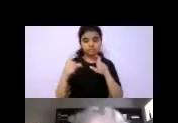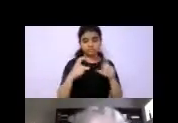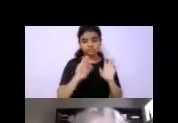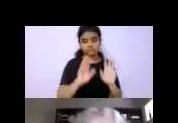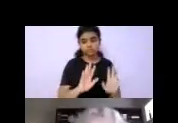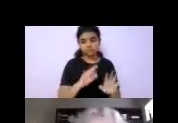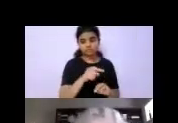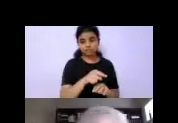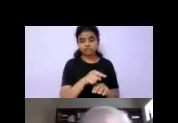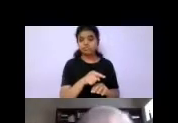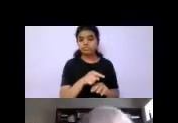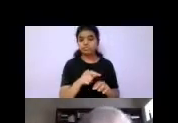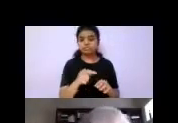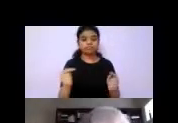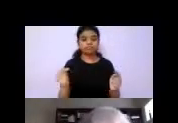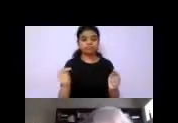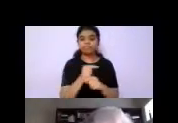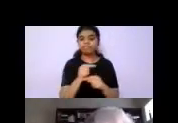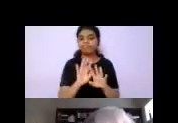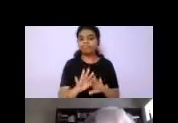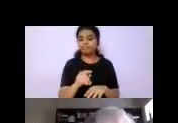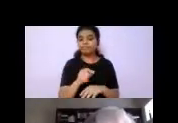Is the conflict inherent?